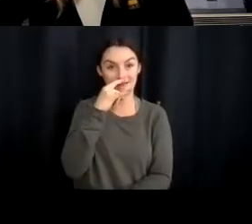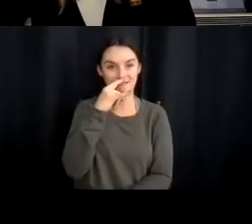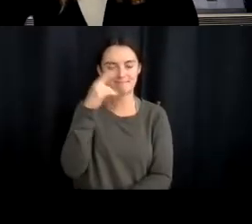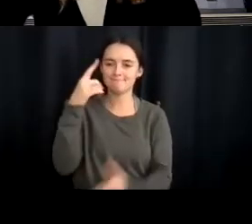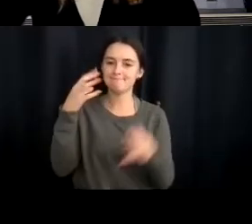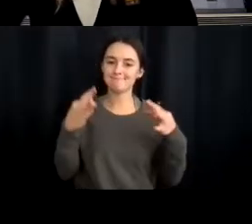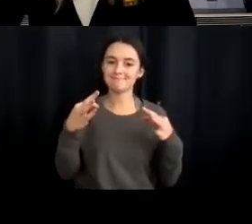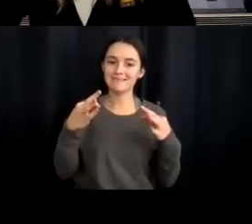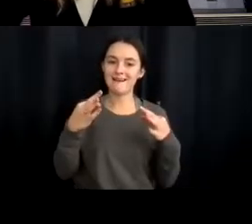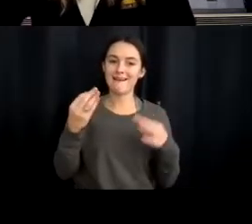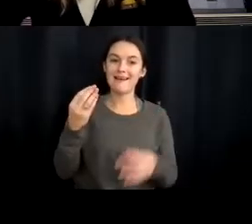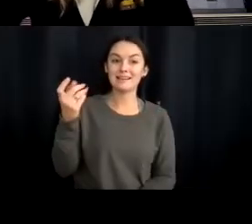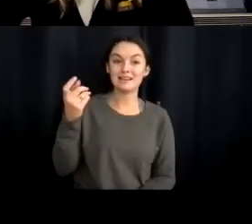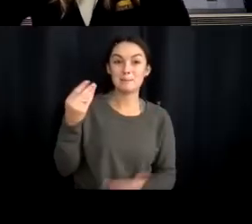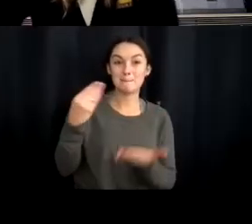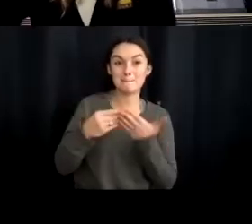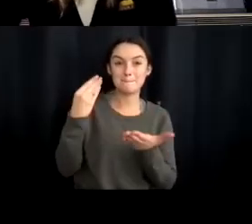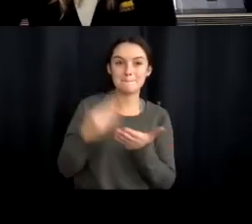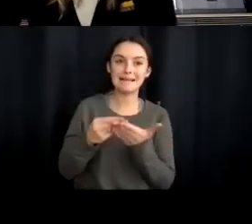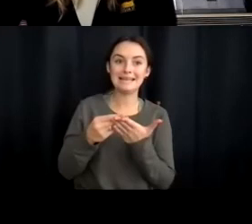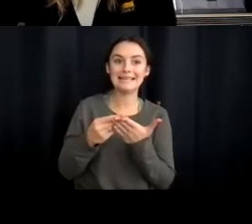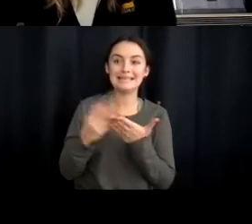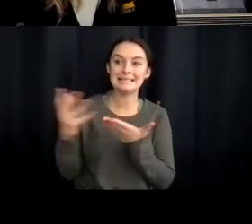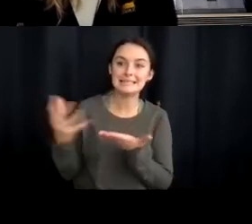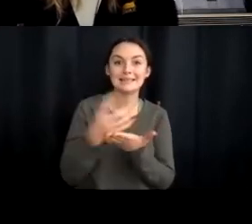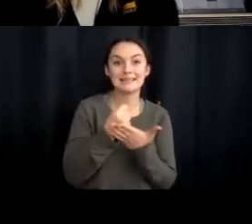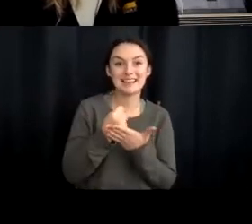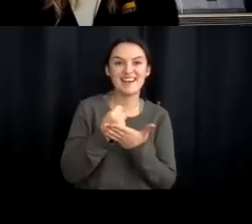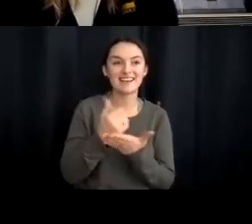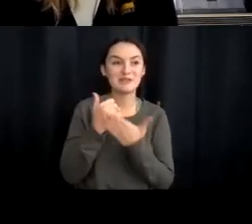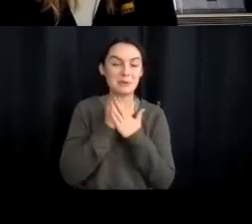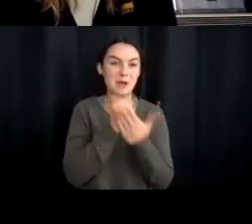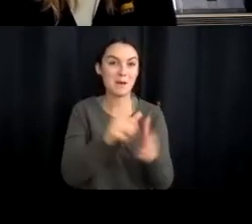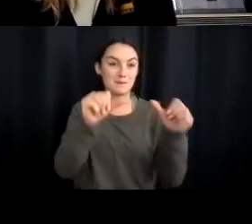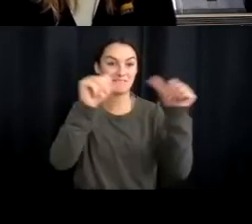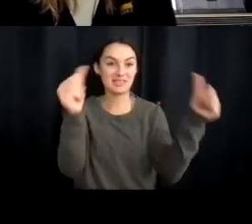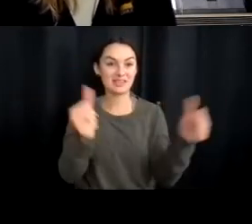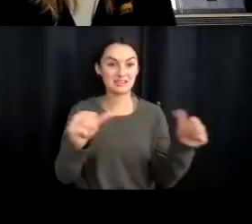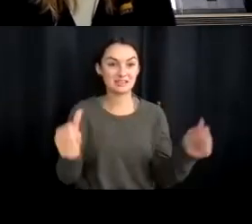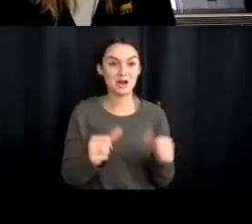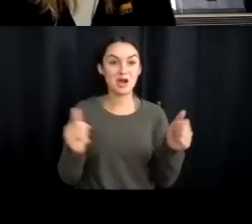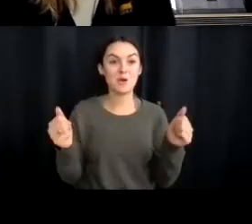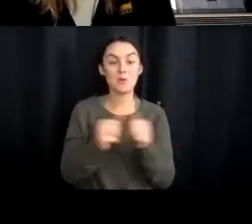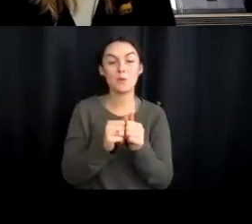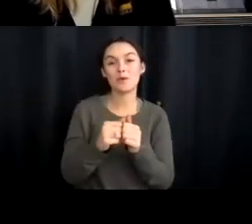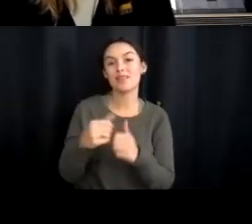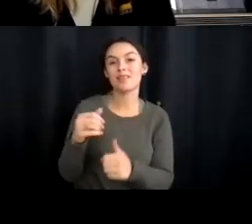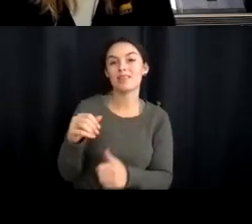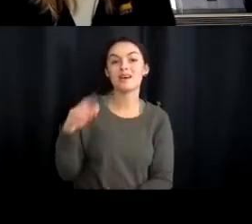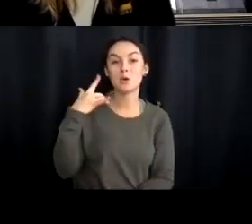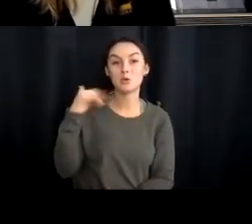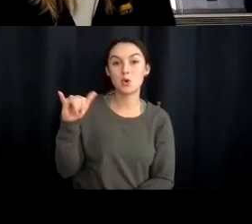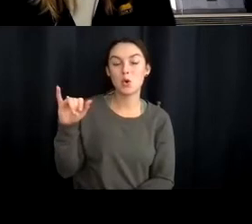raise money to re-gild the Golden Pioneer with over 12,000 sheets of pure gold. Yet